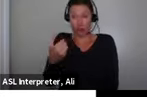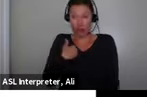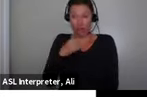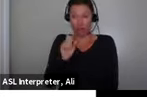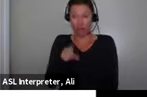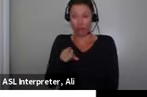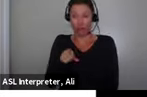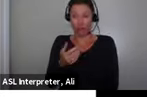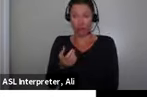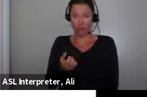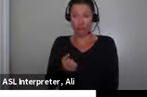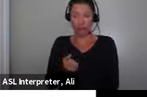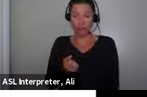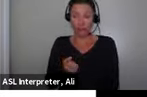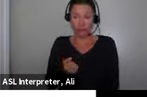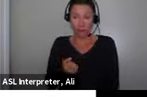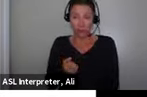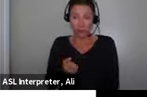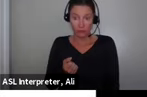Let me unmute you.